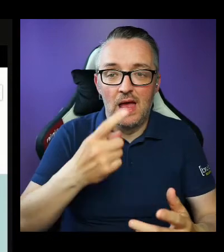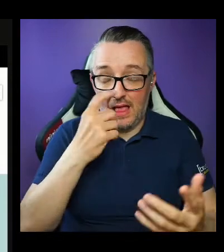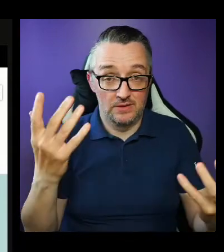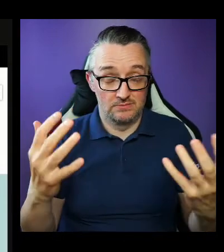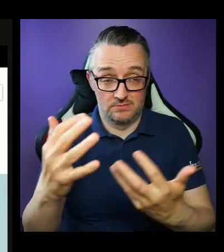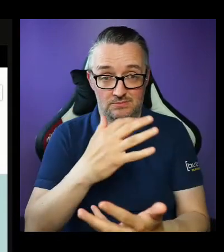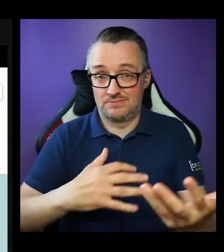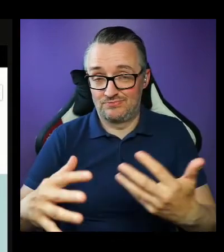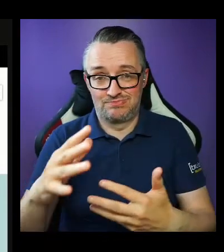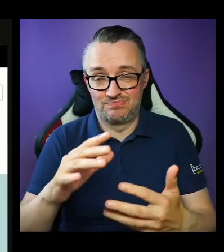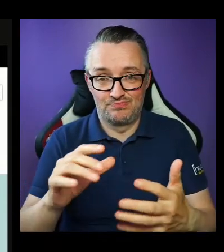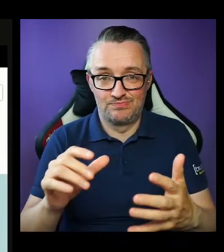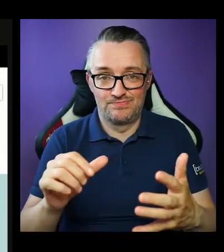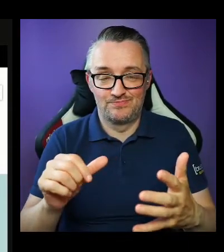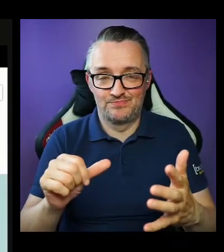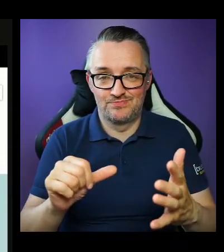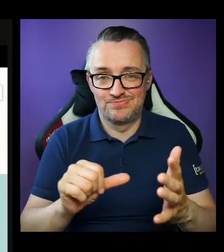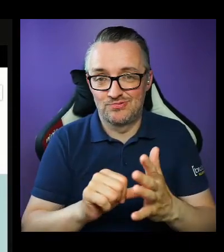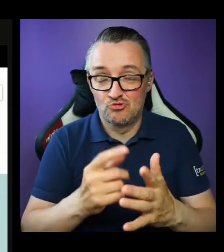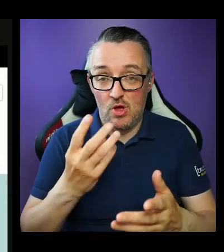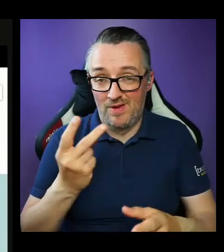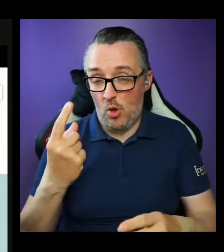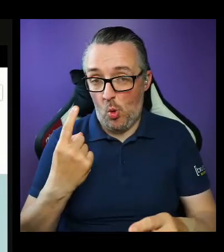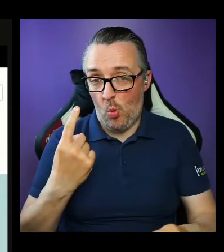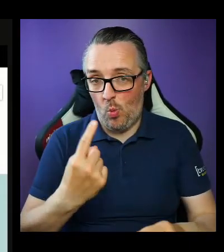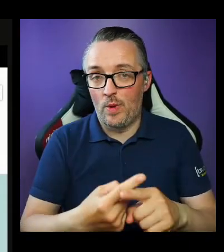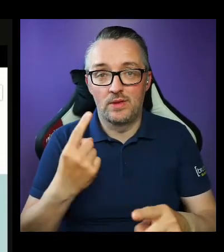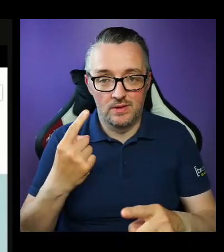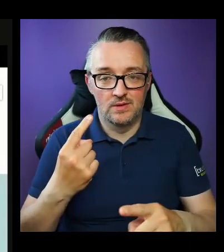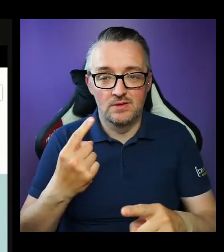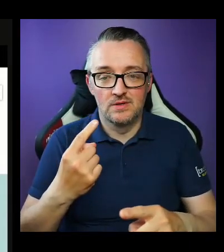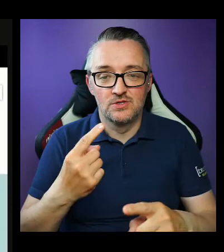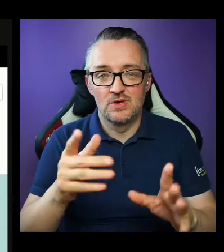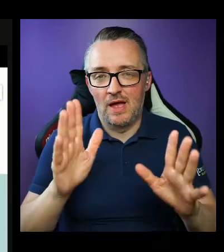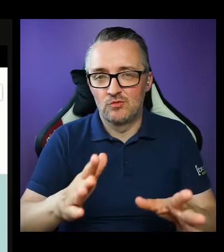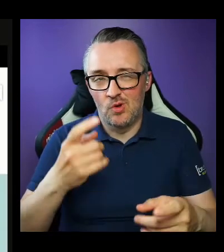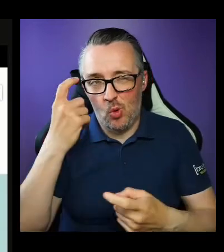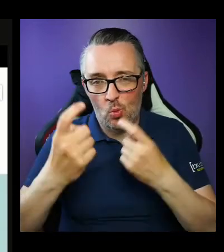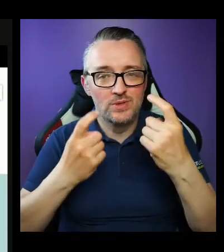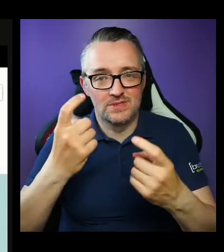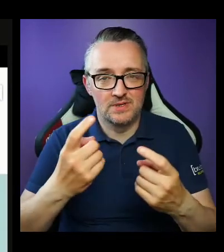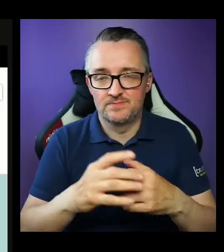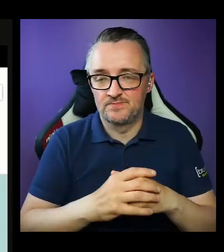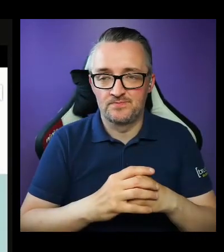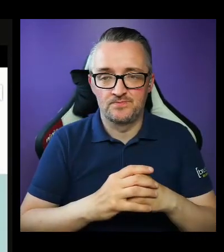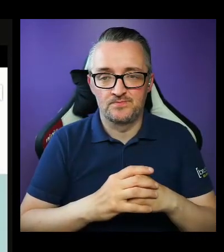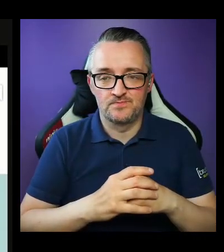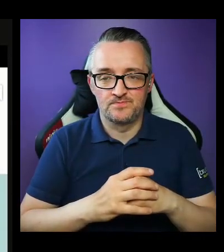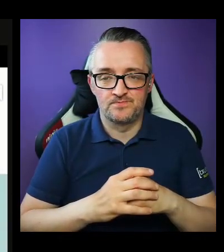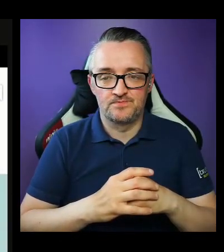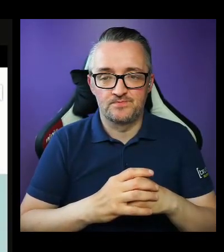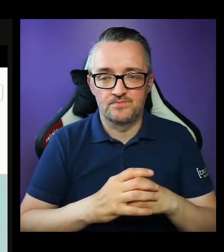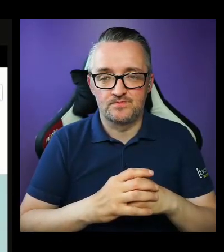convoluted quite rapidly. So it's something again to consider when working with DynamoDB.